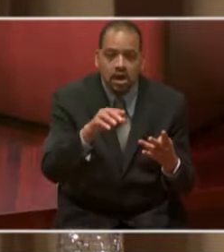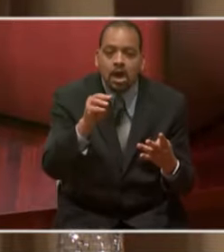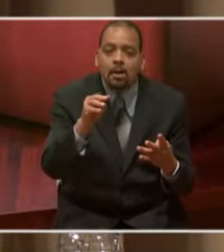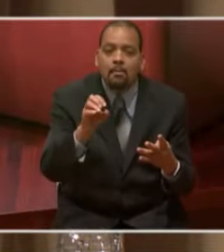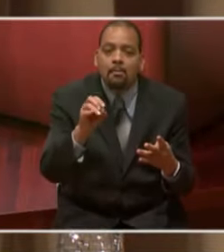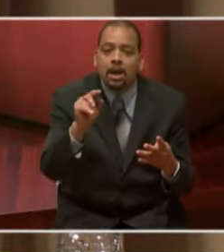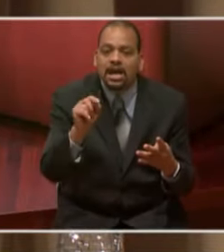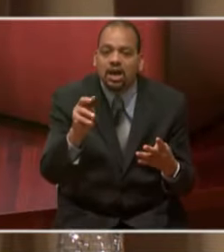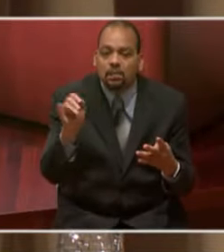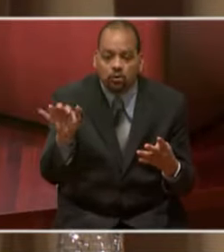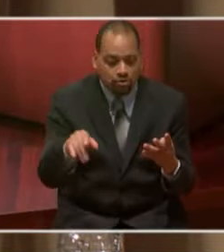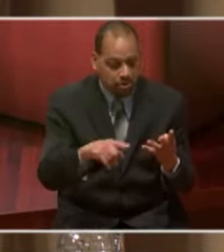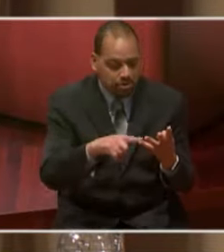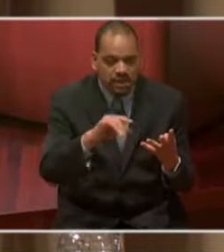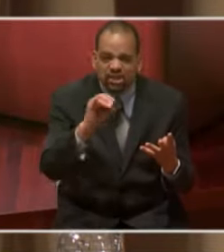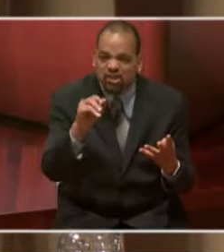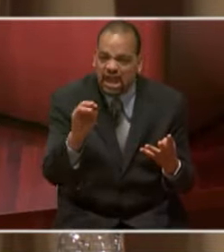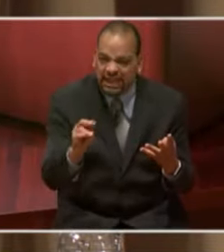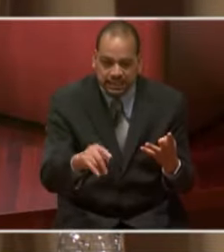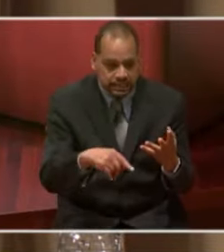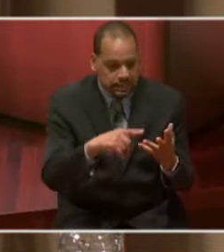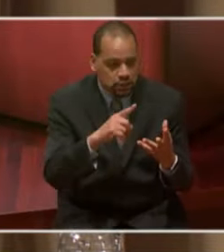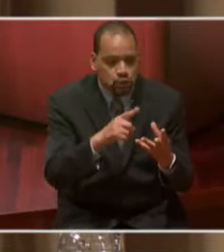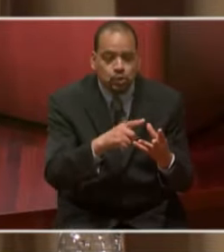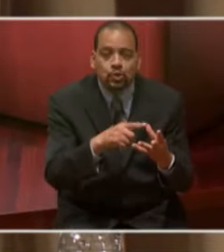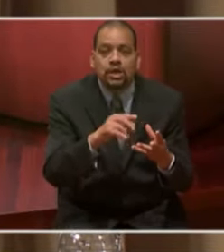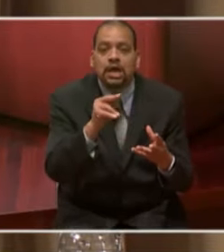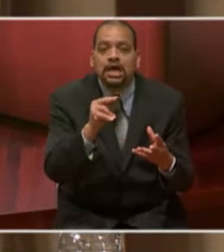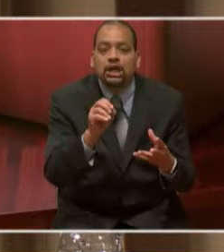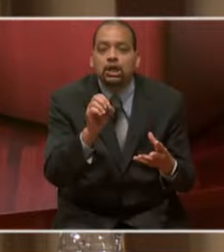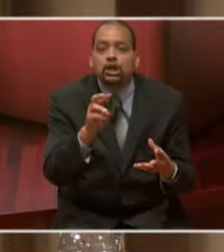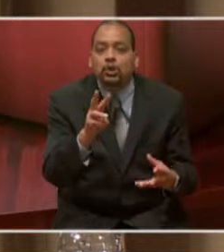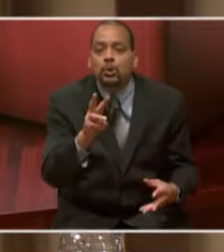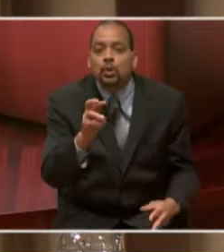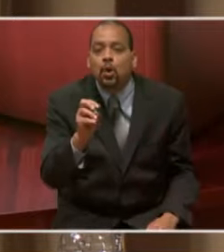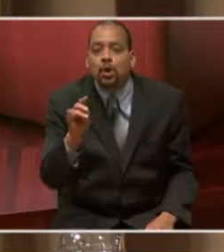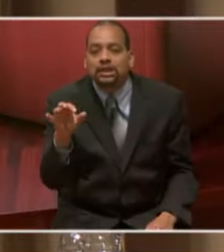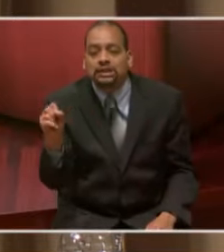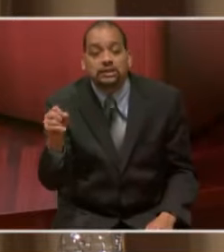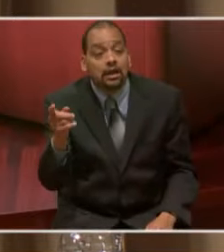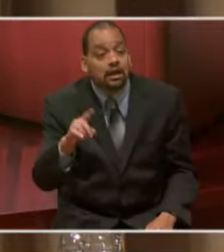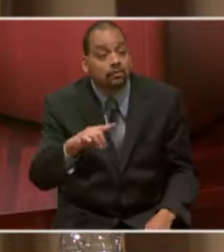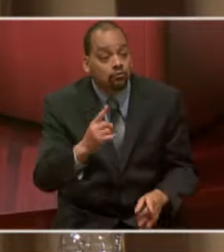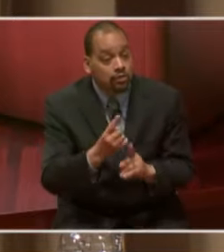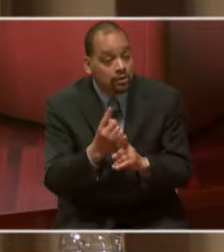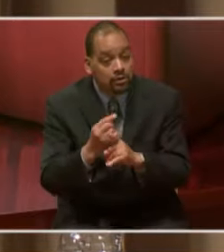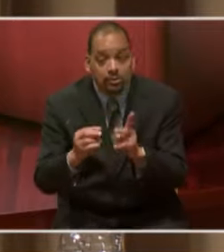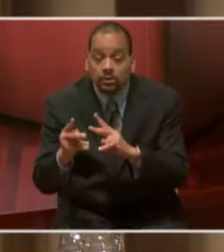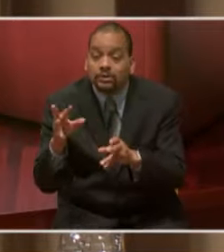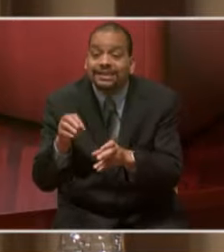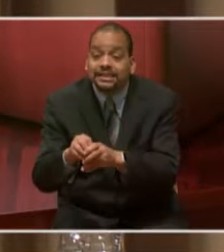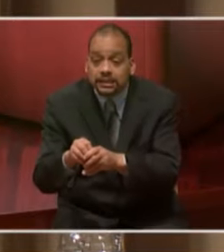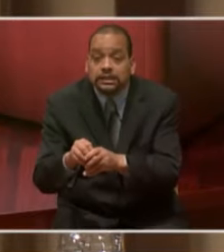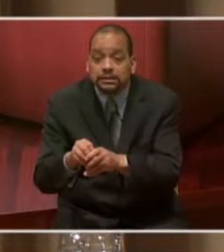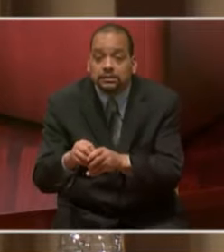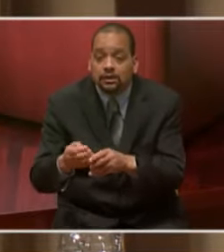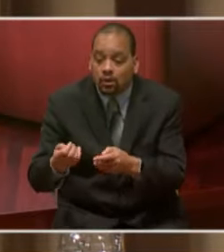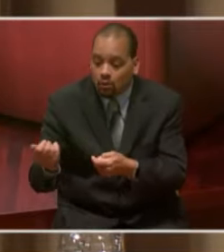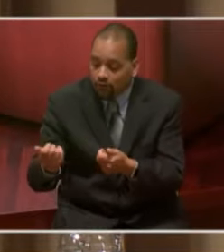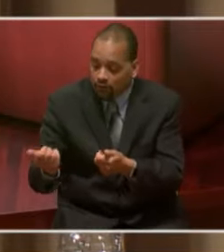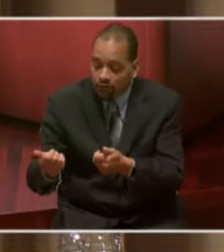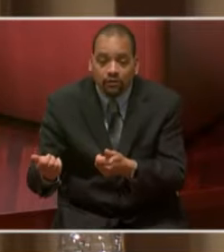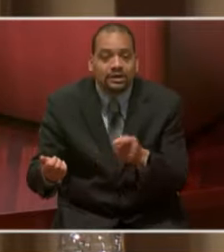we went on a hunger strike. We hadn't had anything to eat since Tuesday night, May 16th. We left